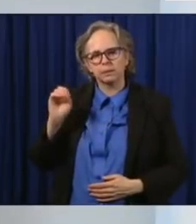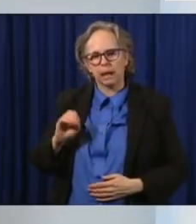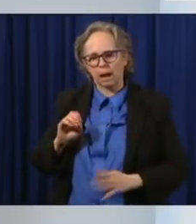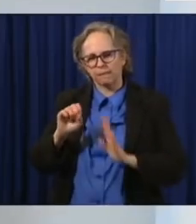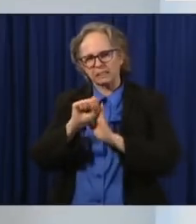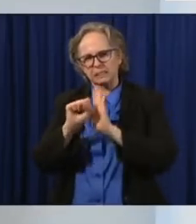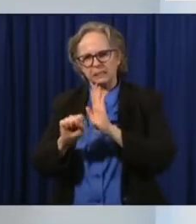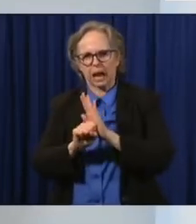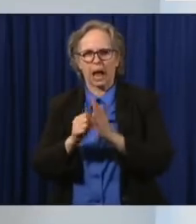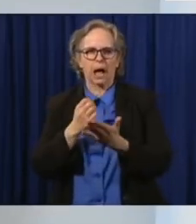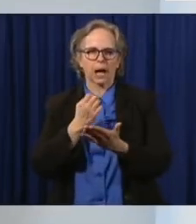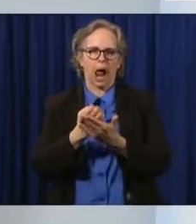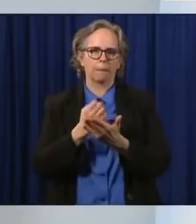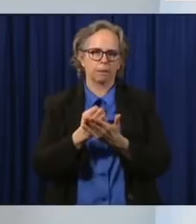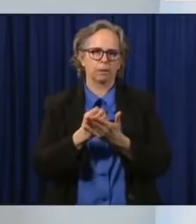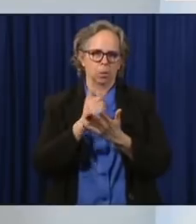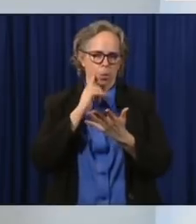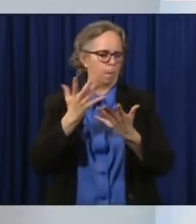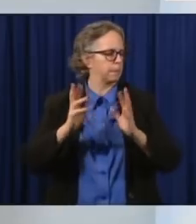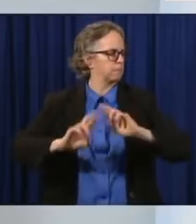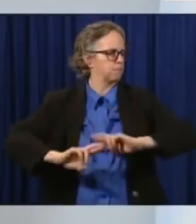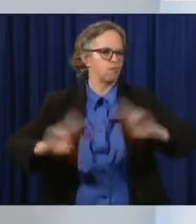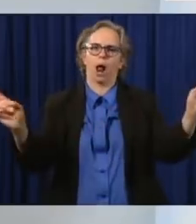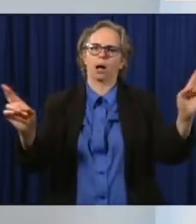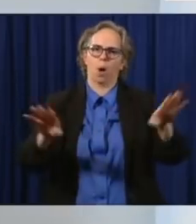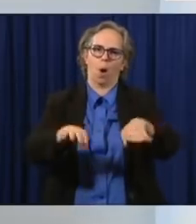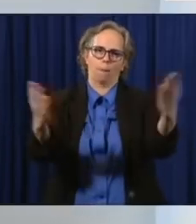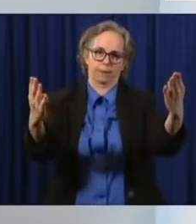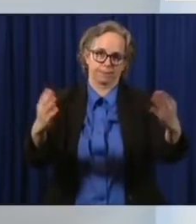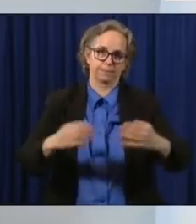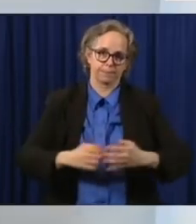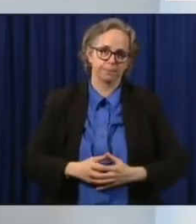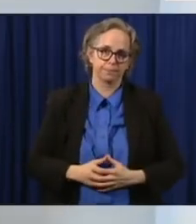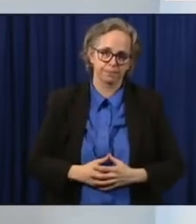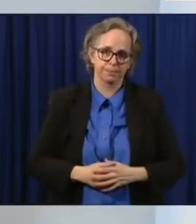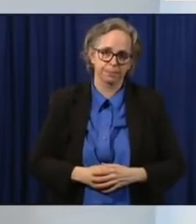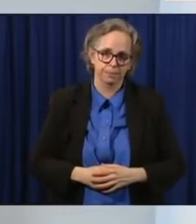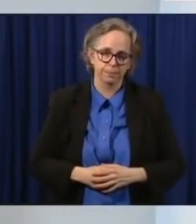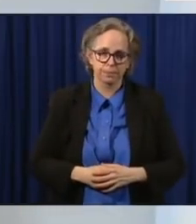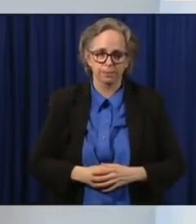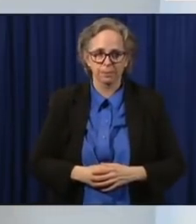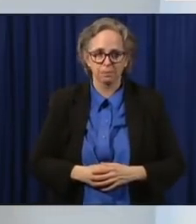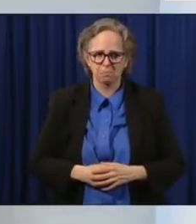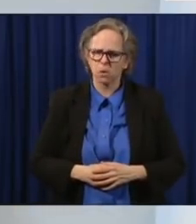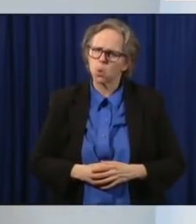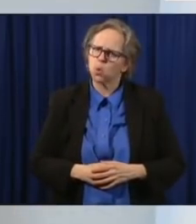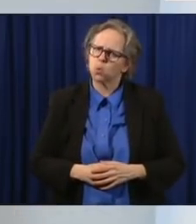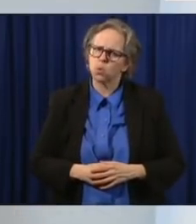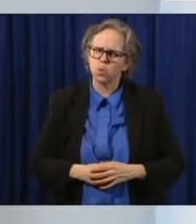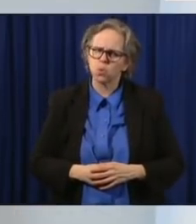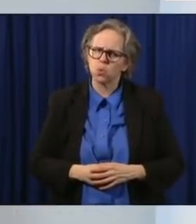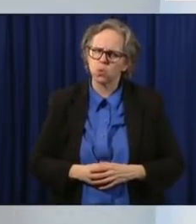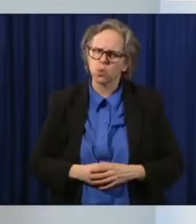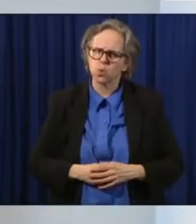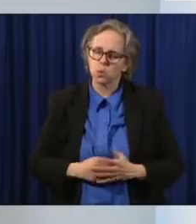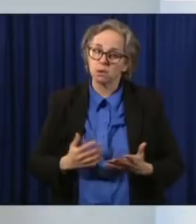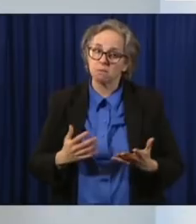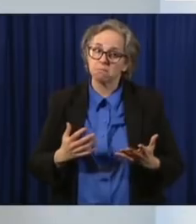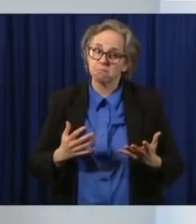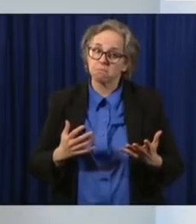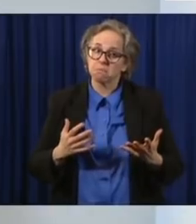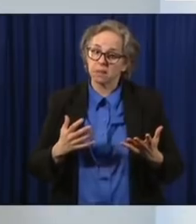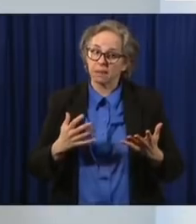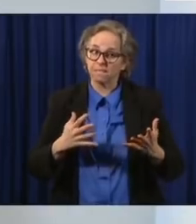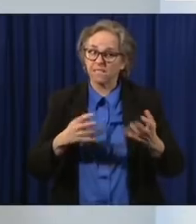will open. And basically, this was either at the same pace or faster than most of our bordering